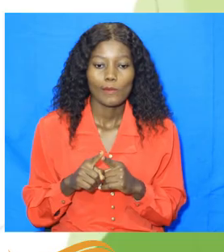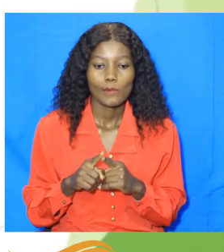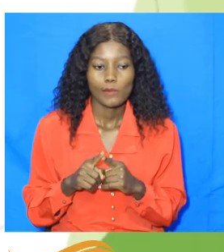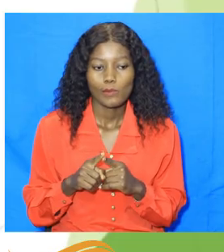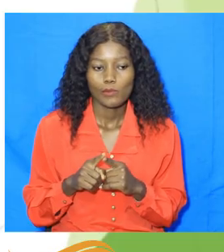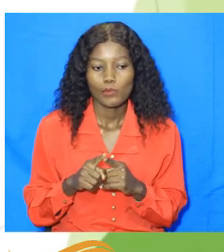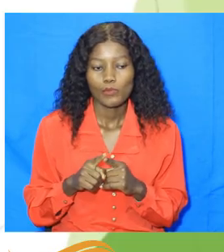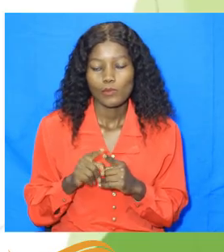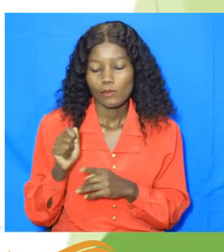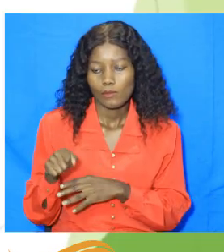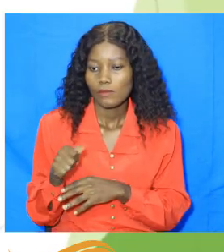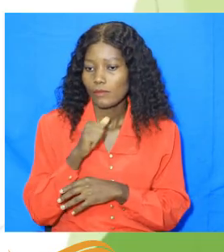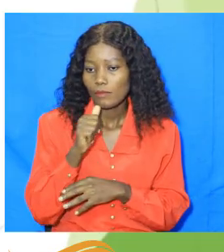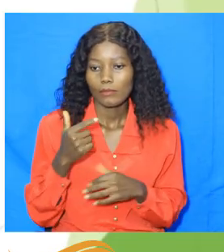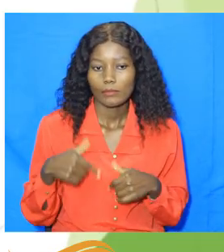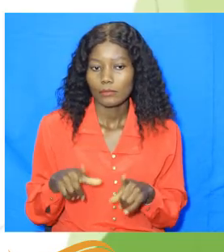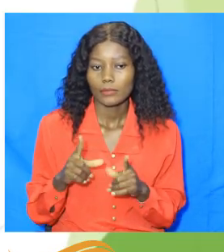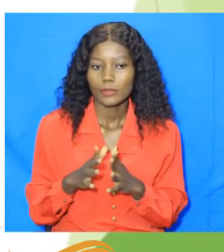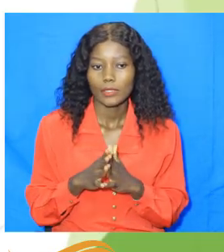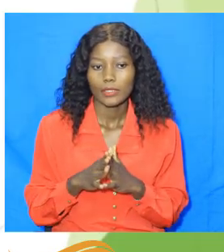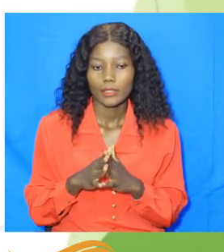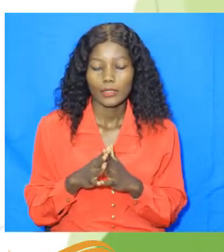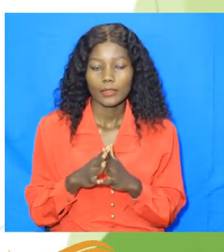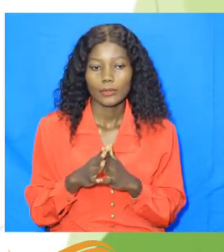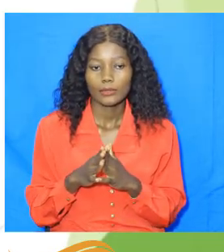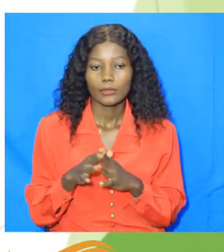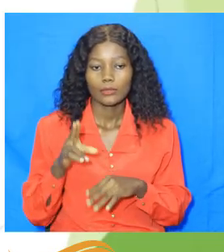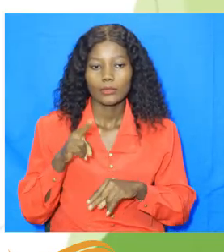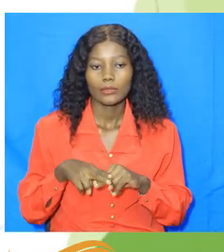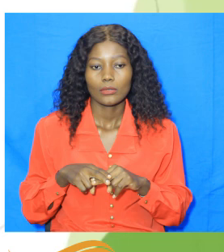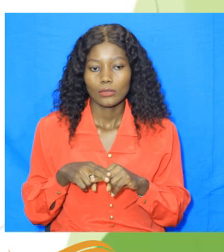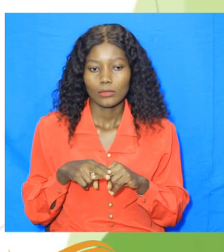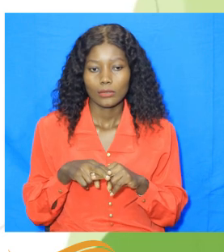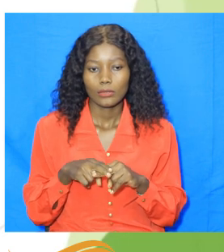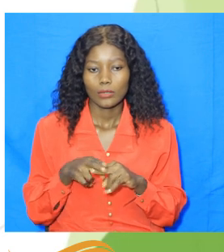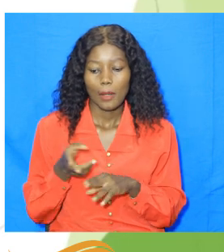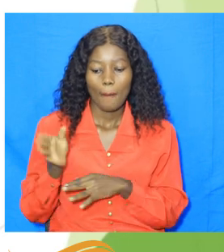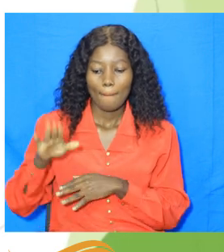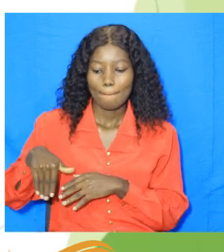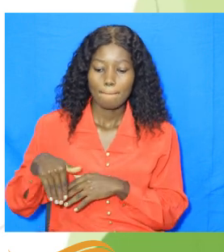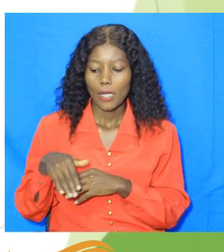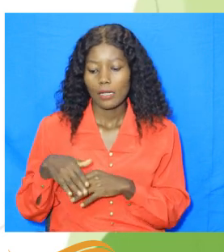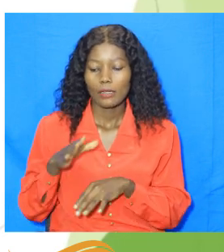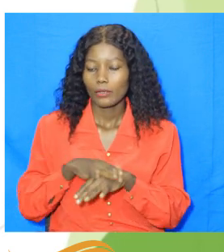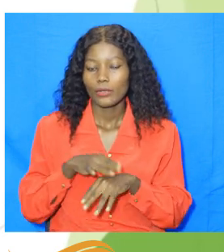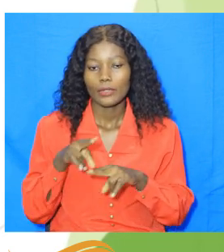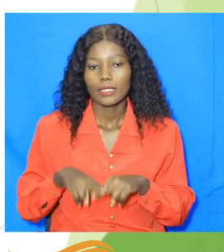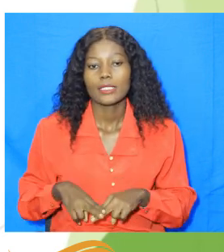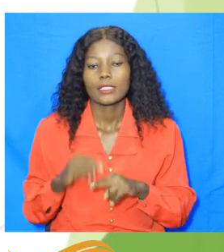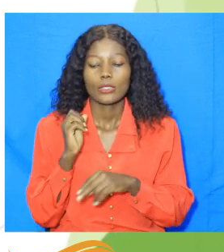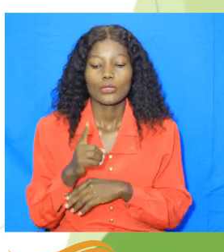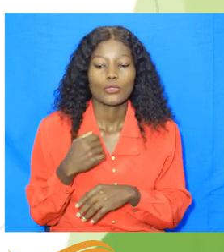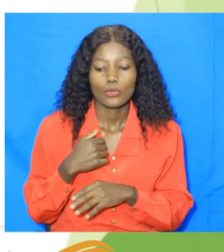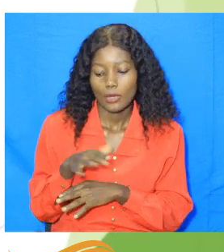allowed to lean on the backrest of the seat. There should be a space between the back